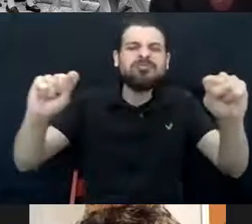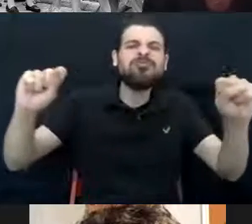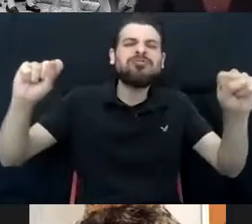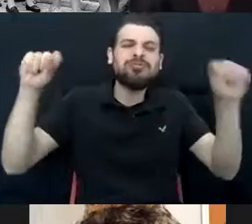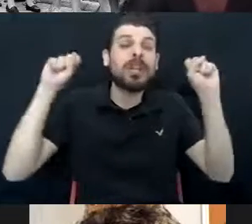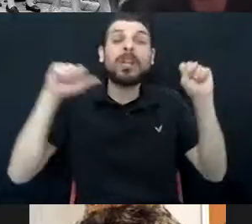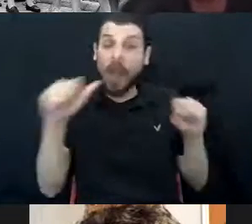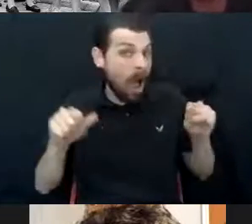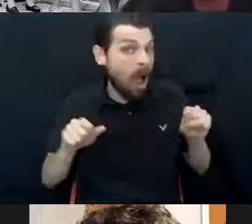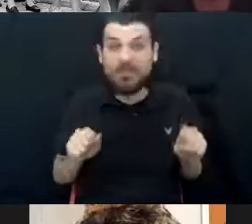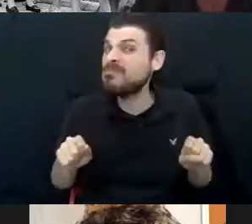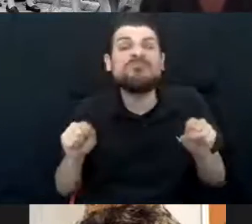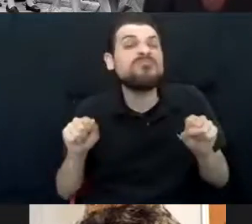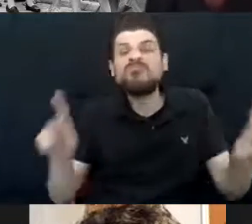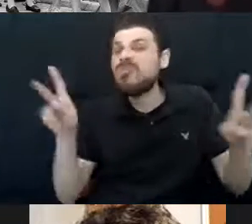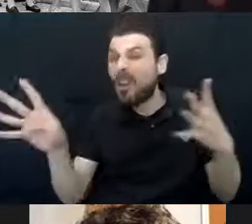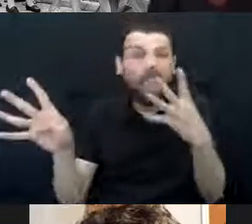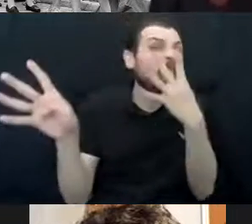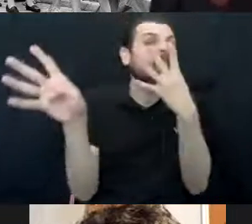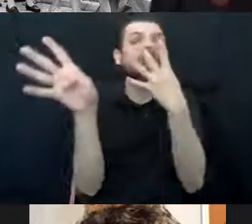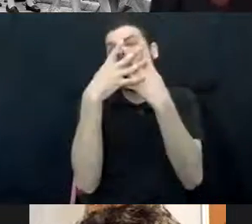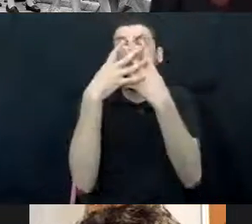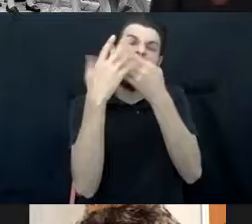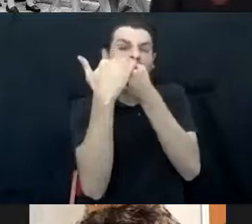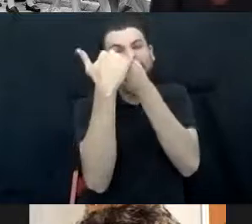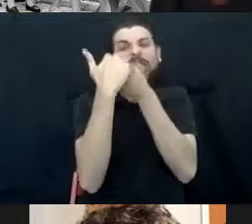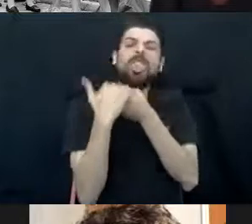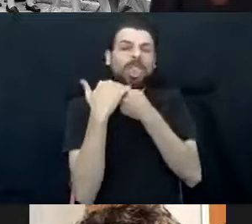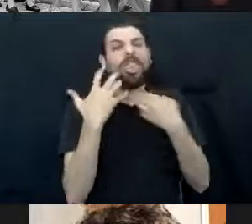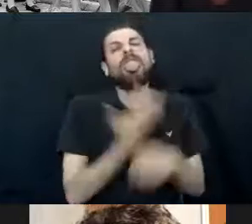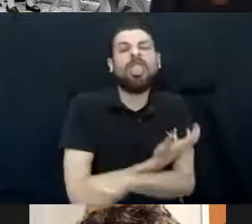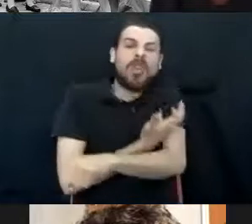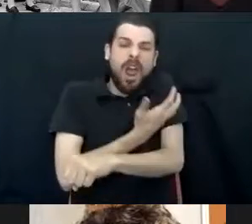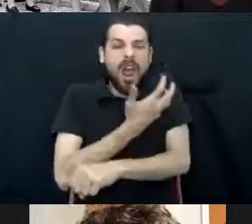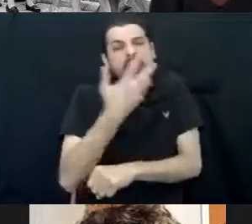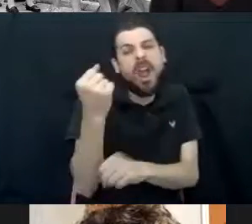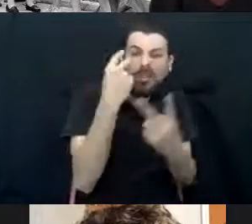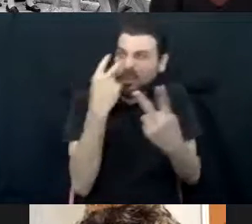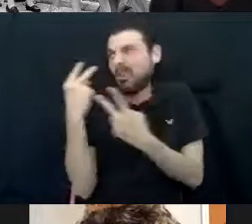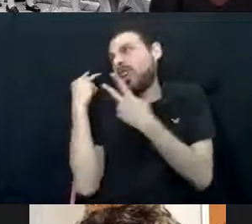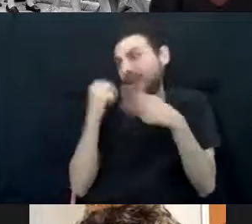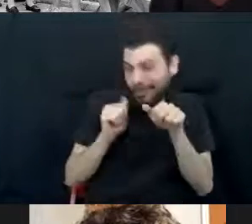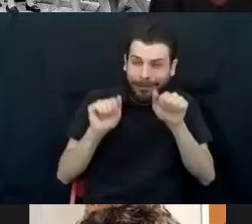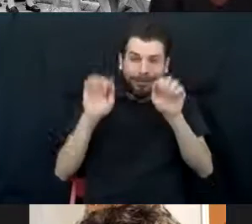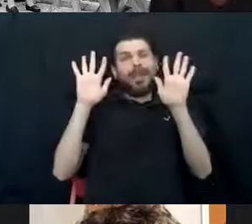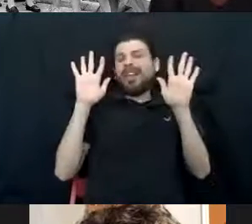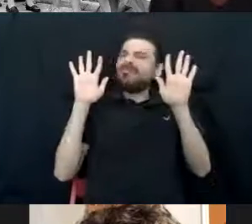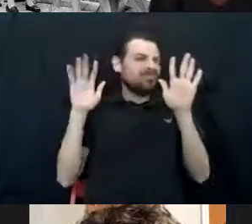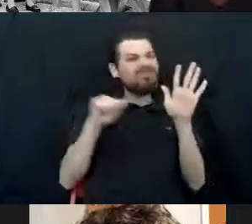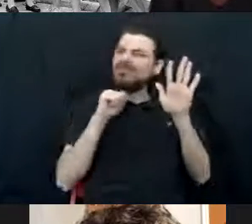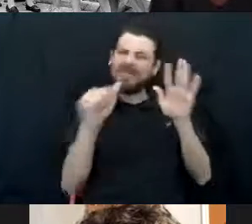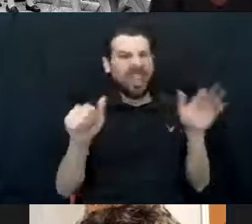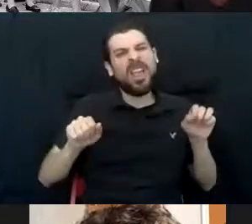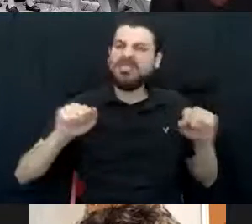Ain't gonna let no jailhouse turn me around, turn me around, turn me.